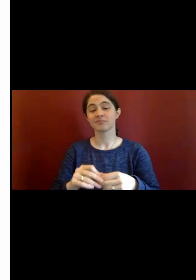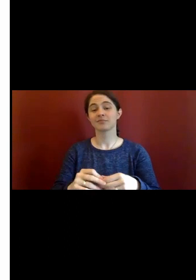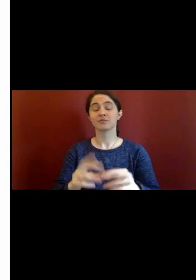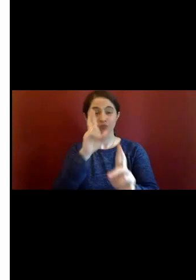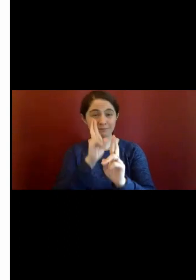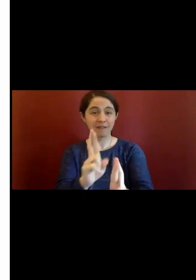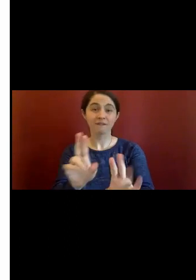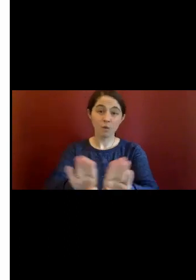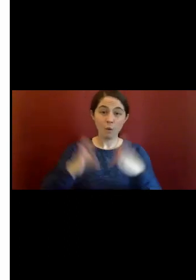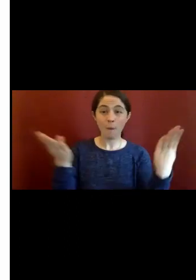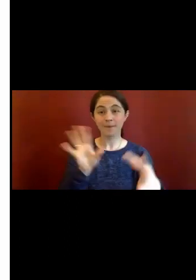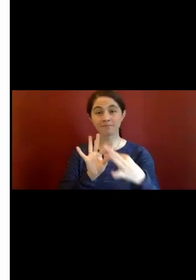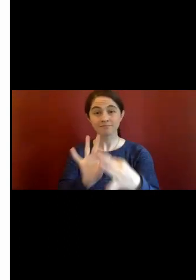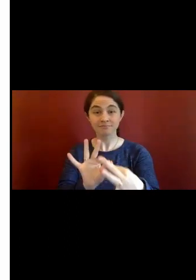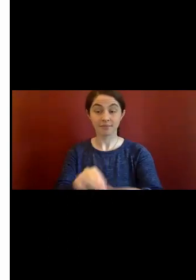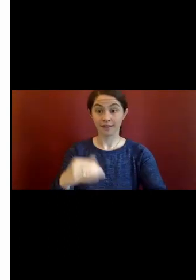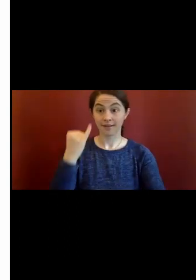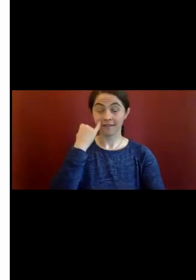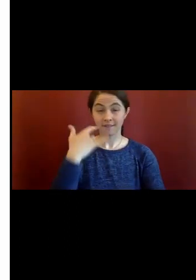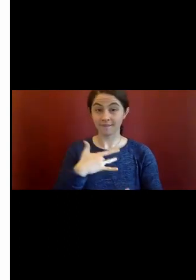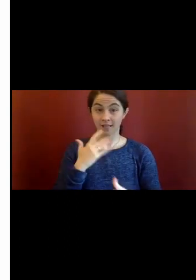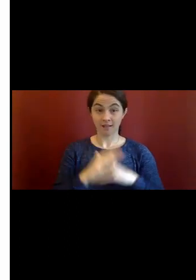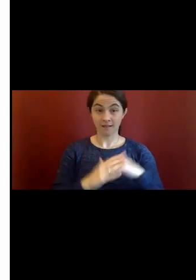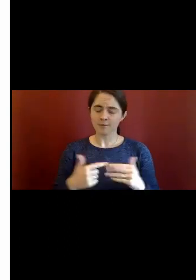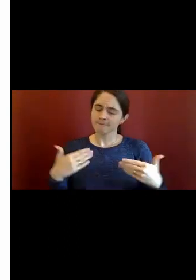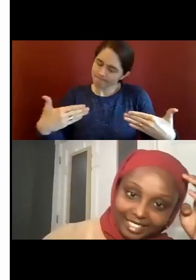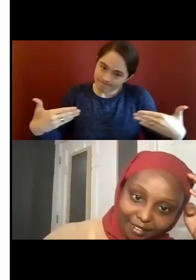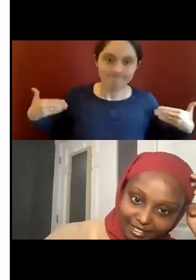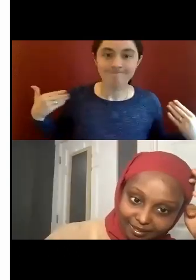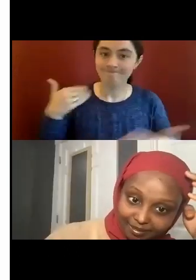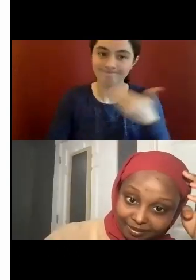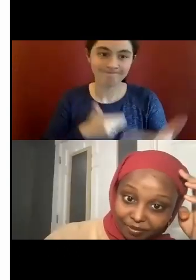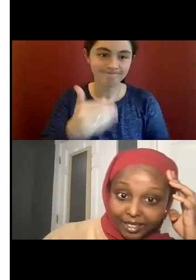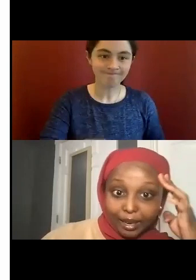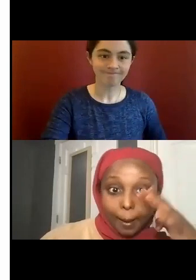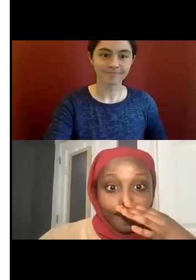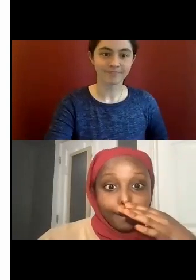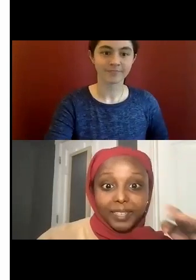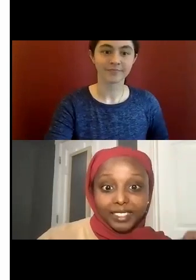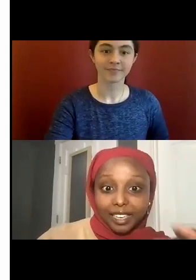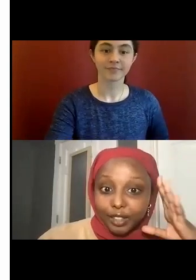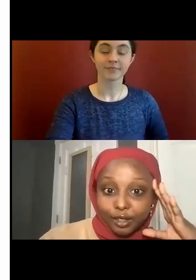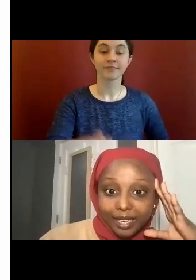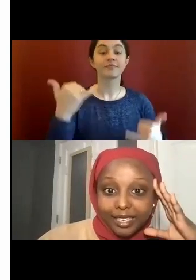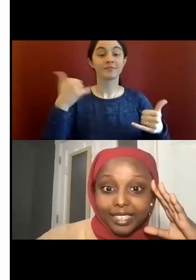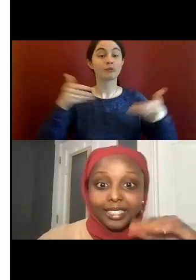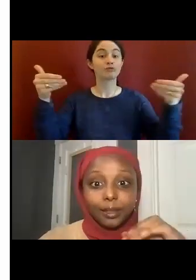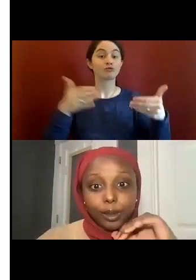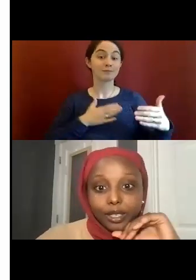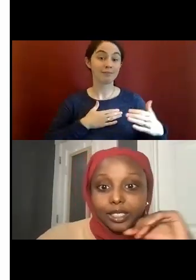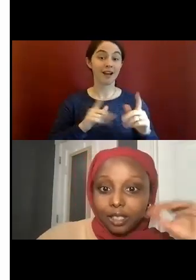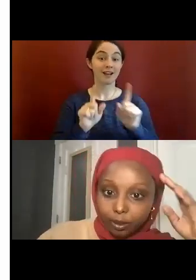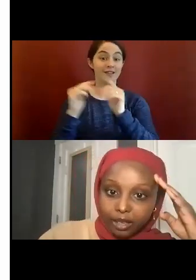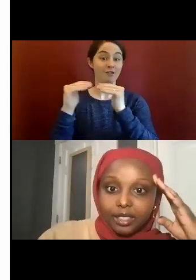discomfort. So now, to introduce my colleague, Daphne. Ms. Daphne Germain is